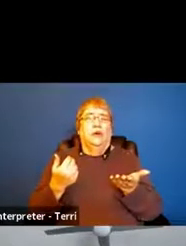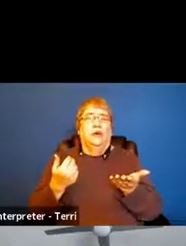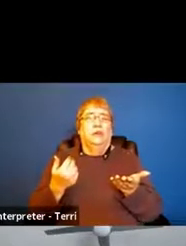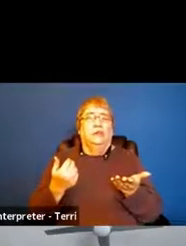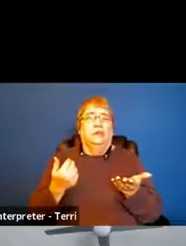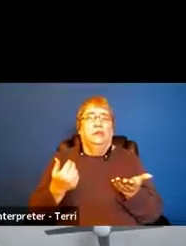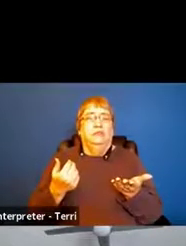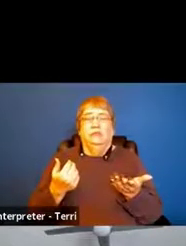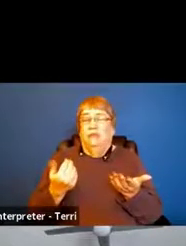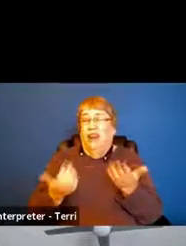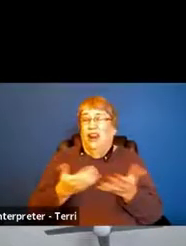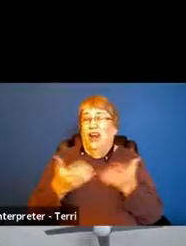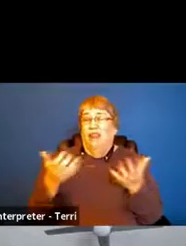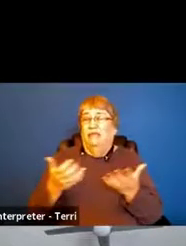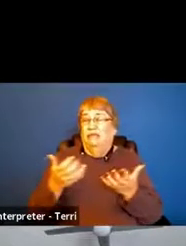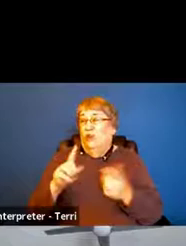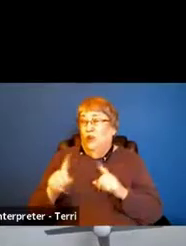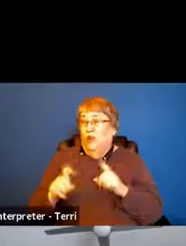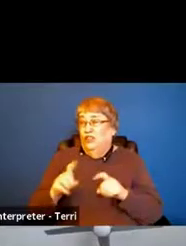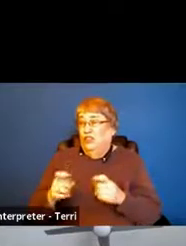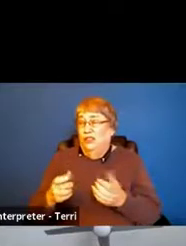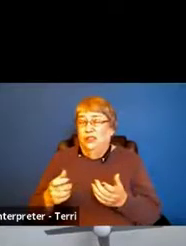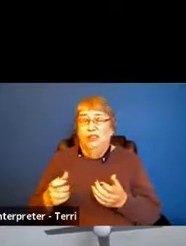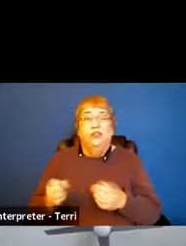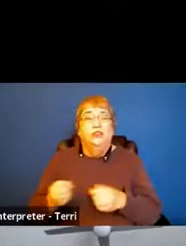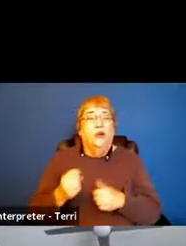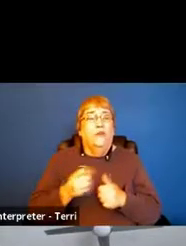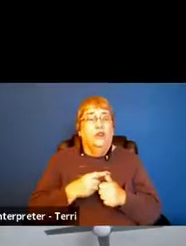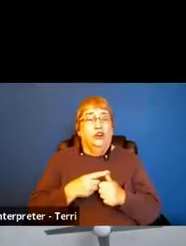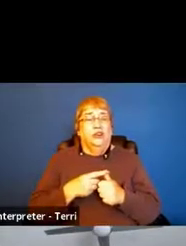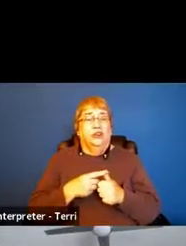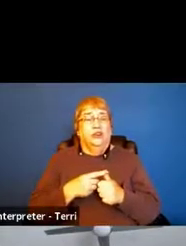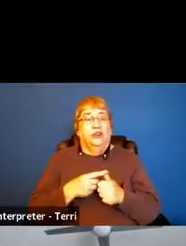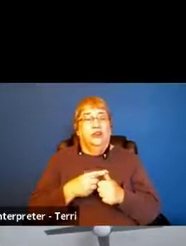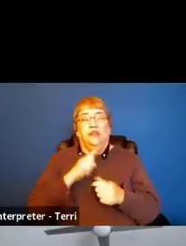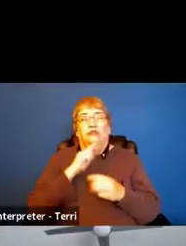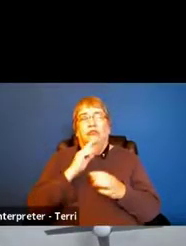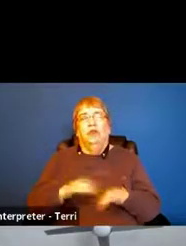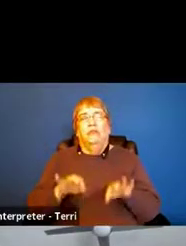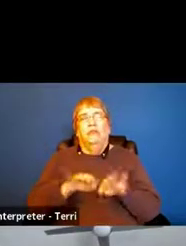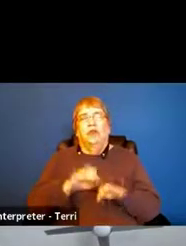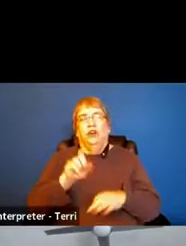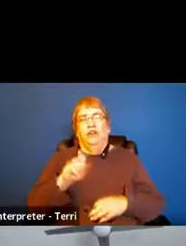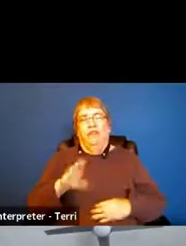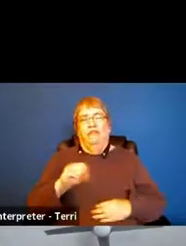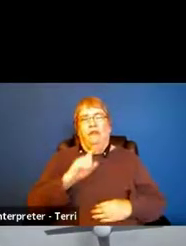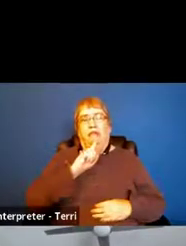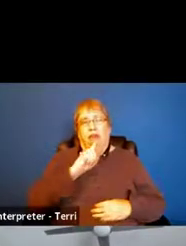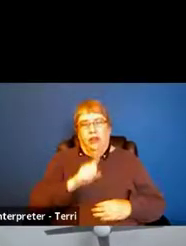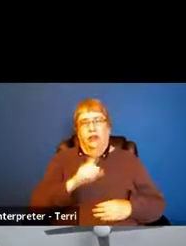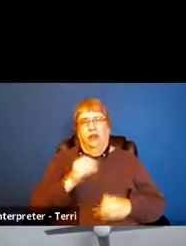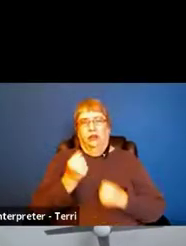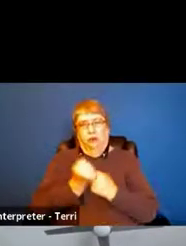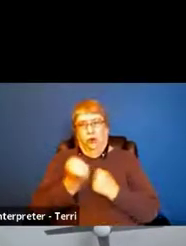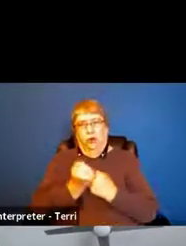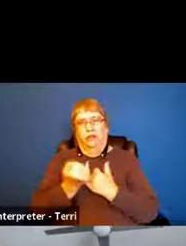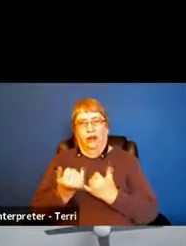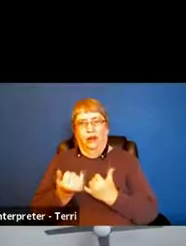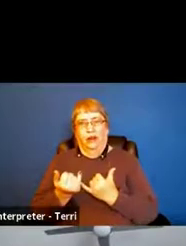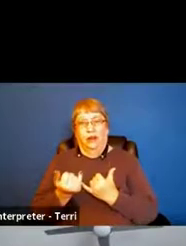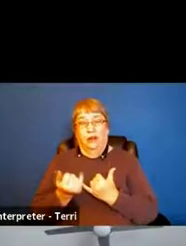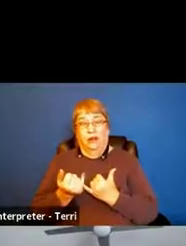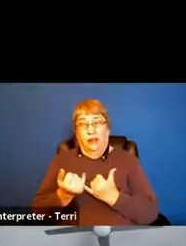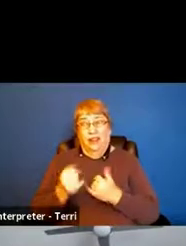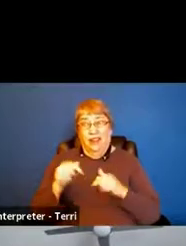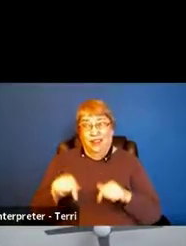that. So, you know, one thing is, I think it's really important to be authentic and validating right now. This is hard.